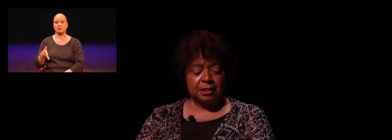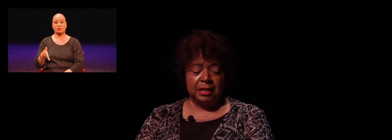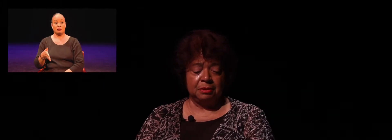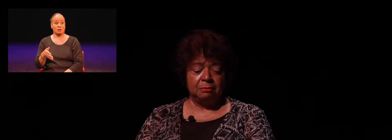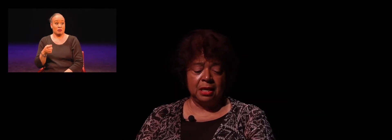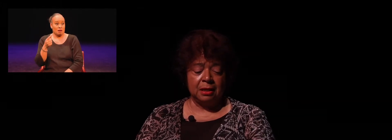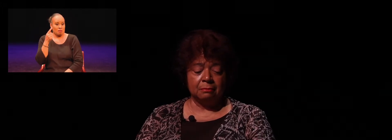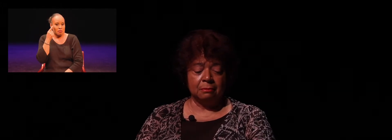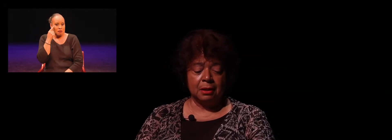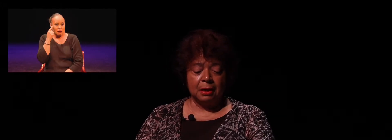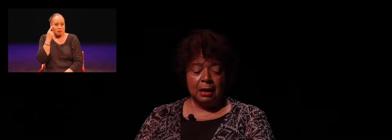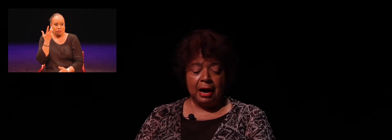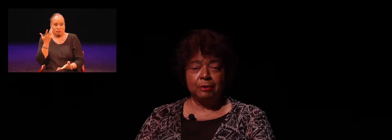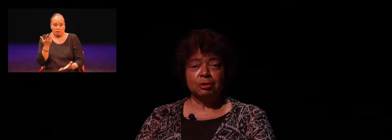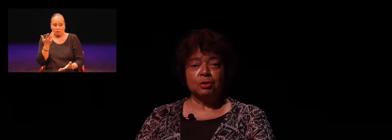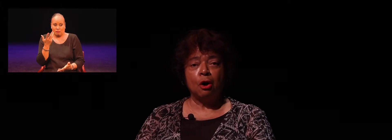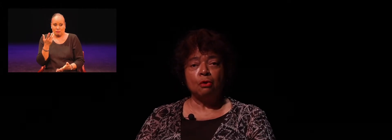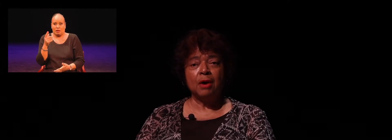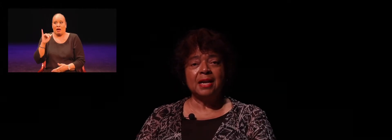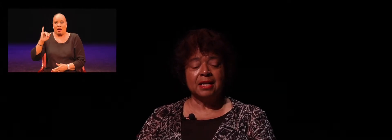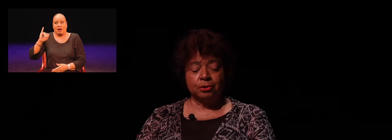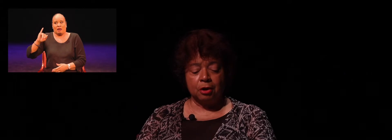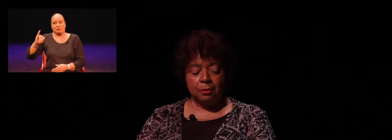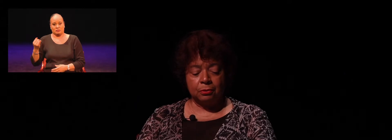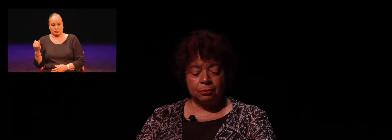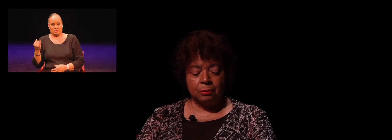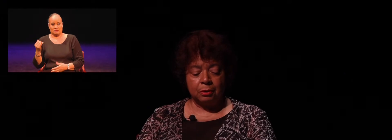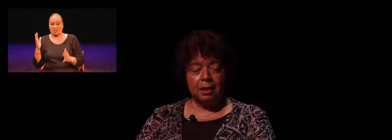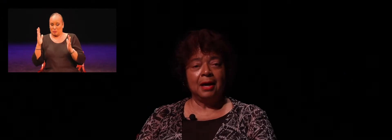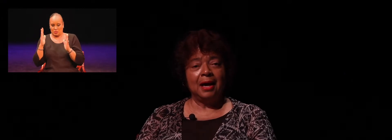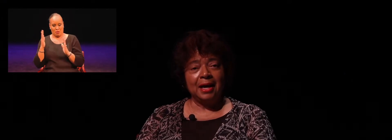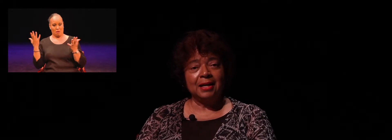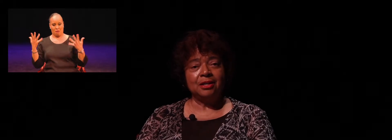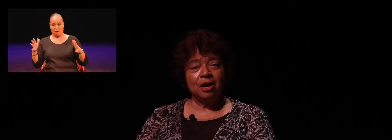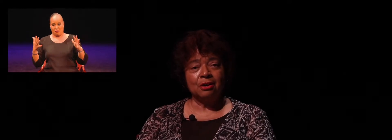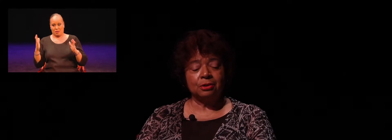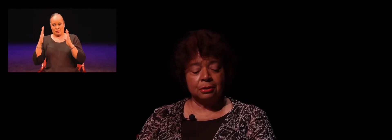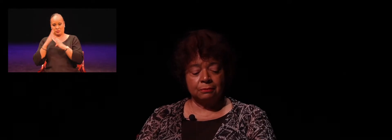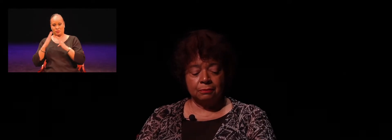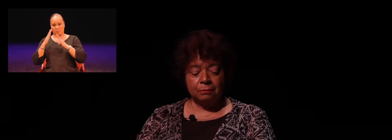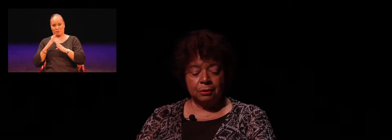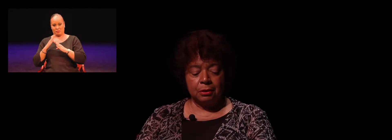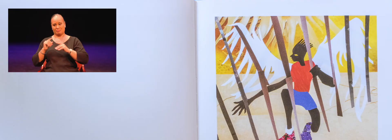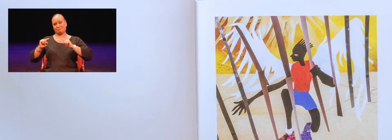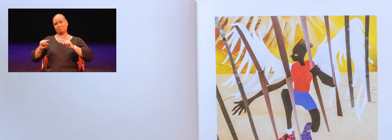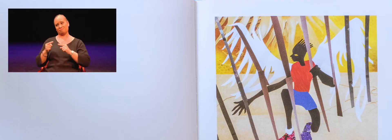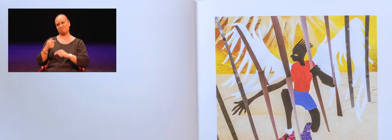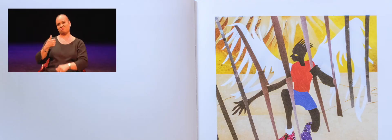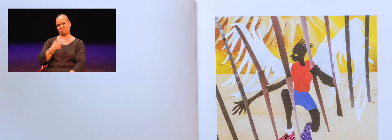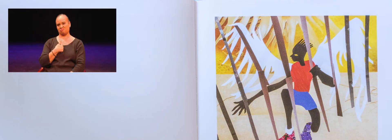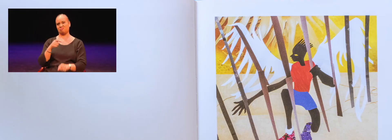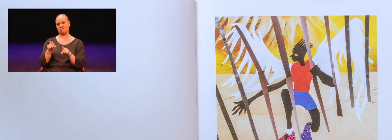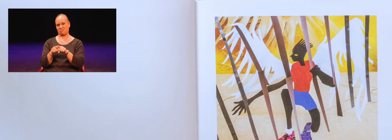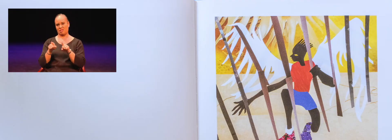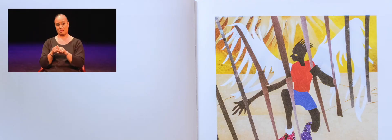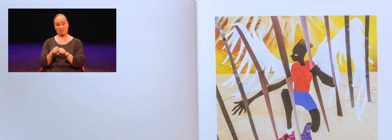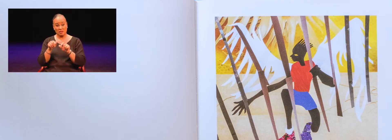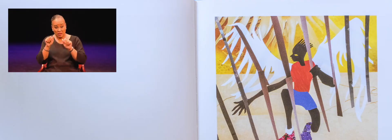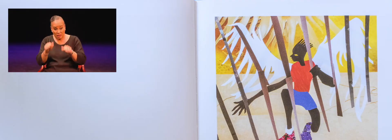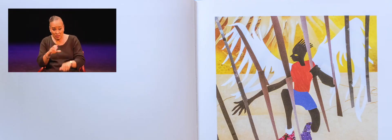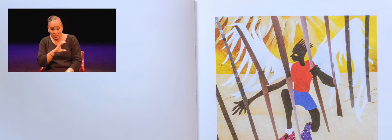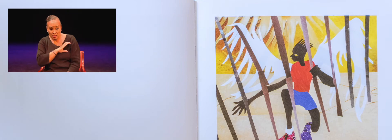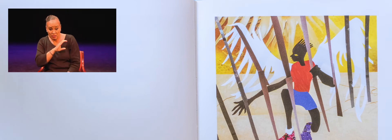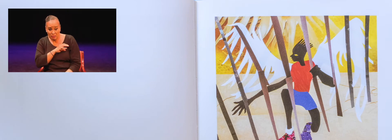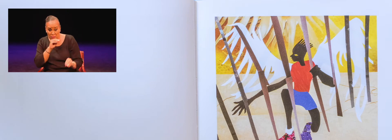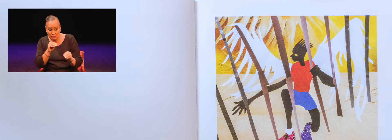It seemed to me Iris was already in trouble and hurt. Could the policeman put him in